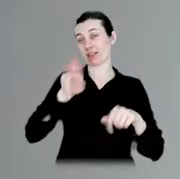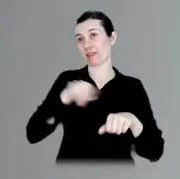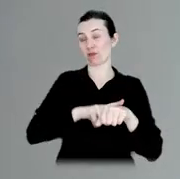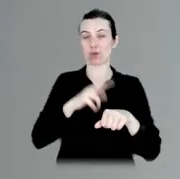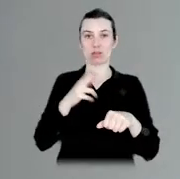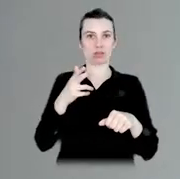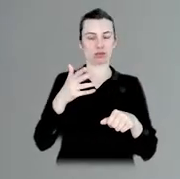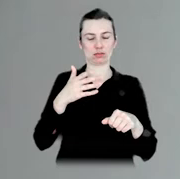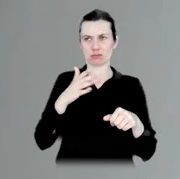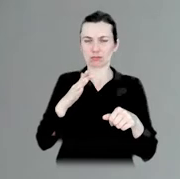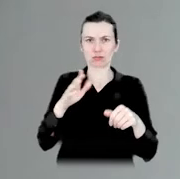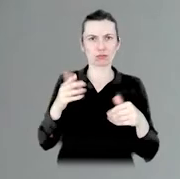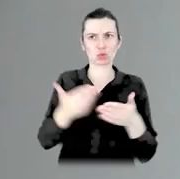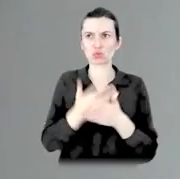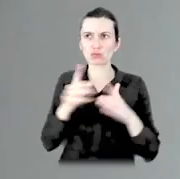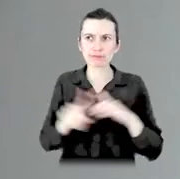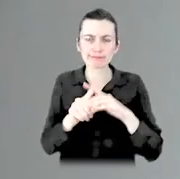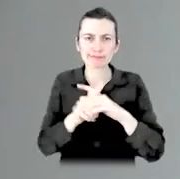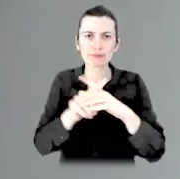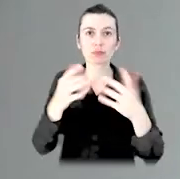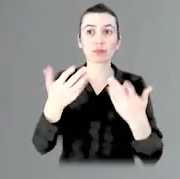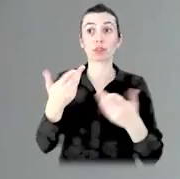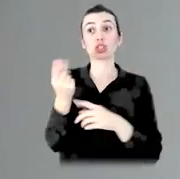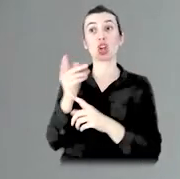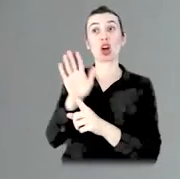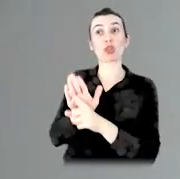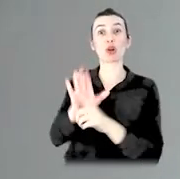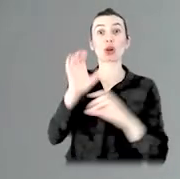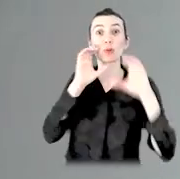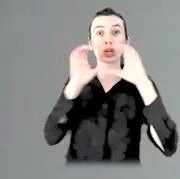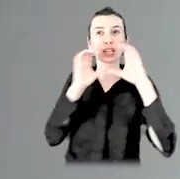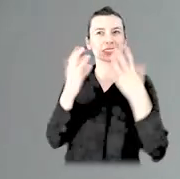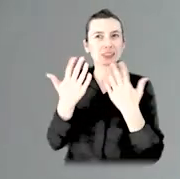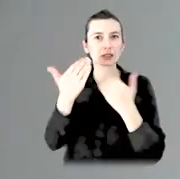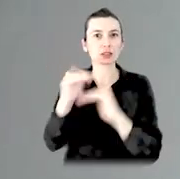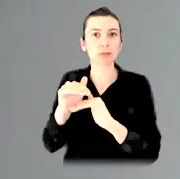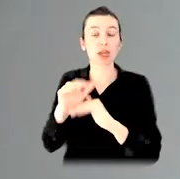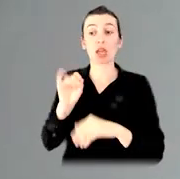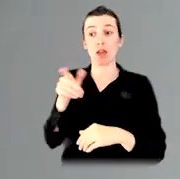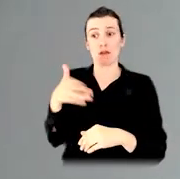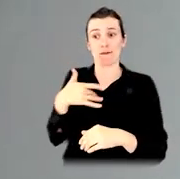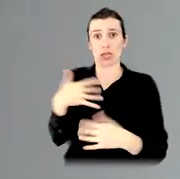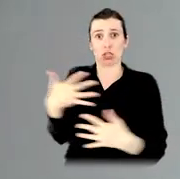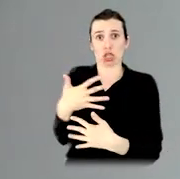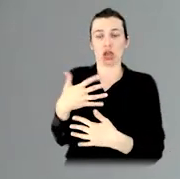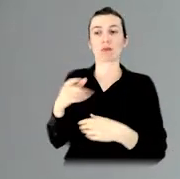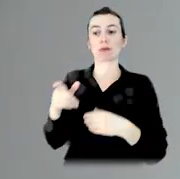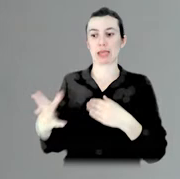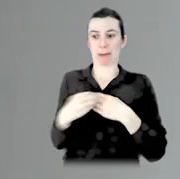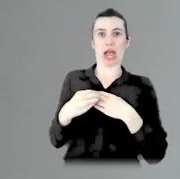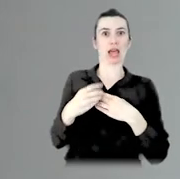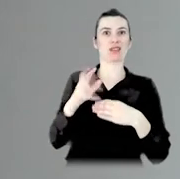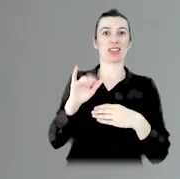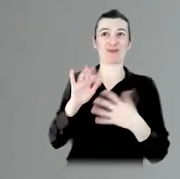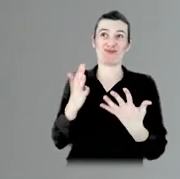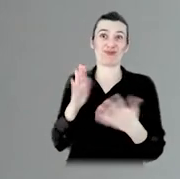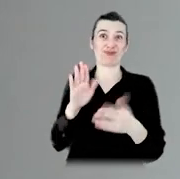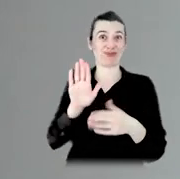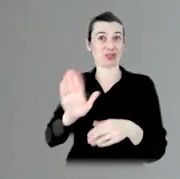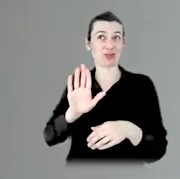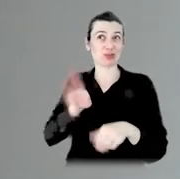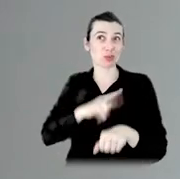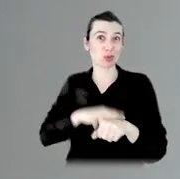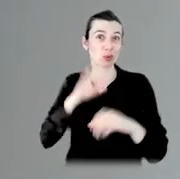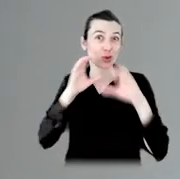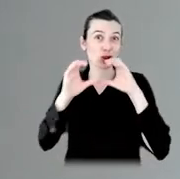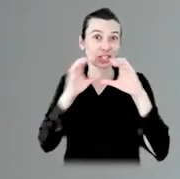up and happen. I mean, dogs are limited in how they can communicate with us. If we scare them, biting might be a normal way that they communicate